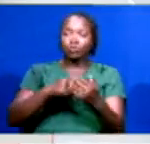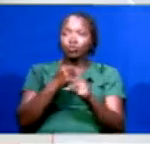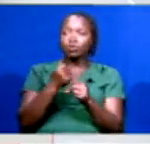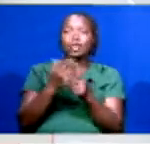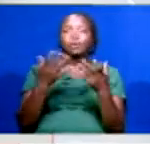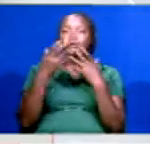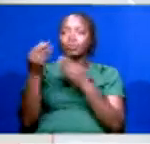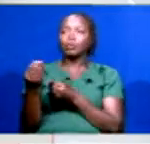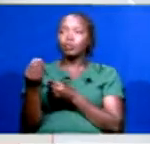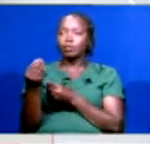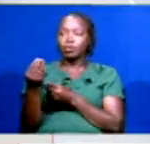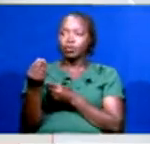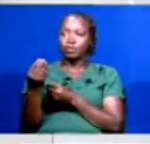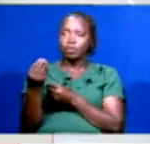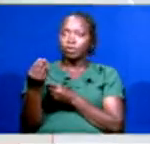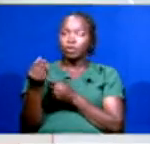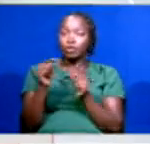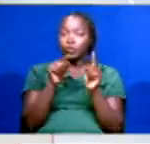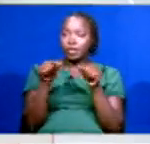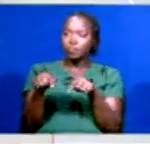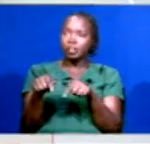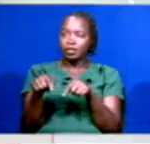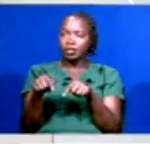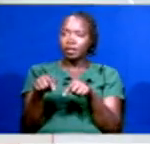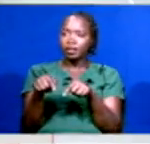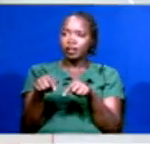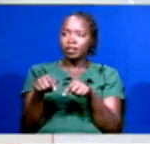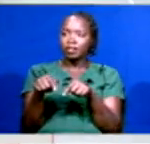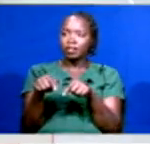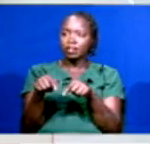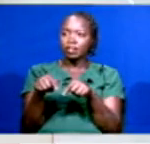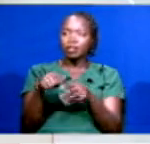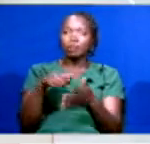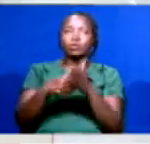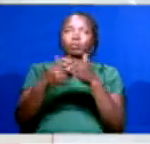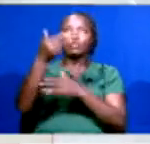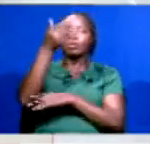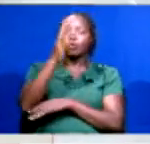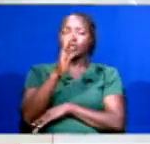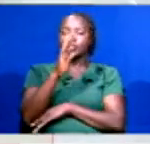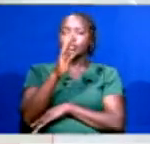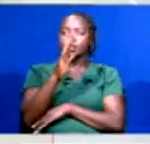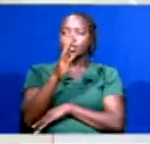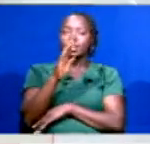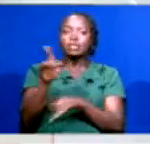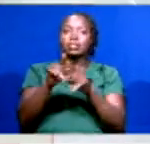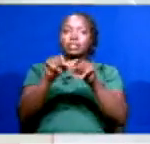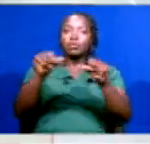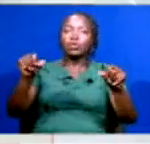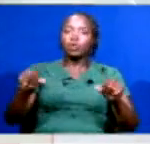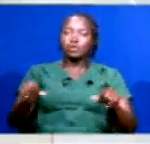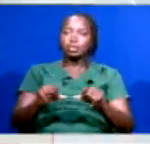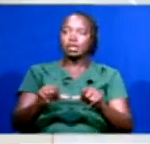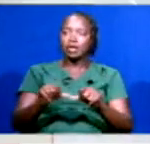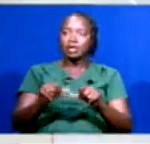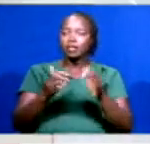go. We came here. We knelt before God in this very altar. Bishop,